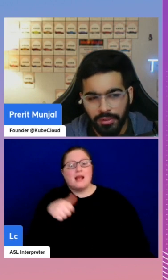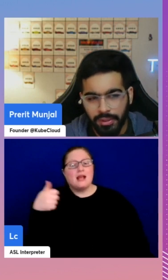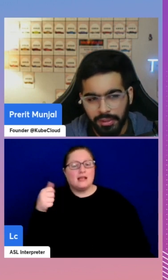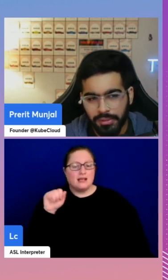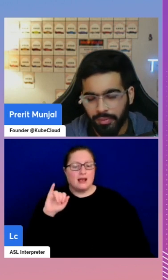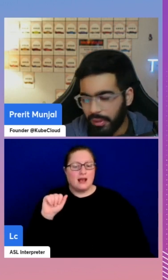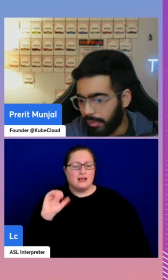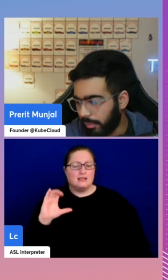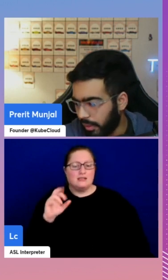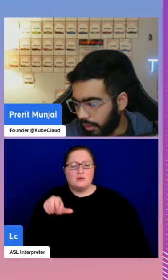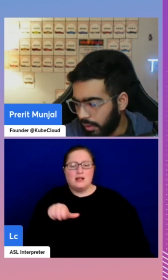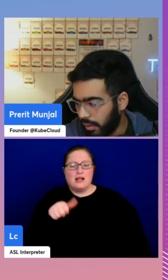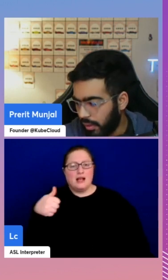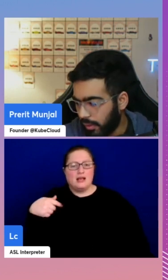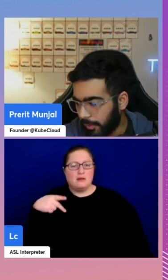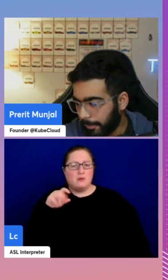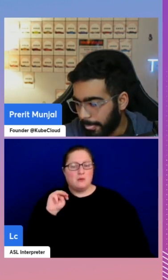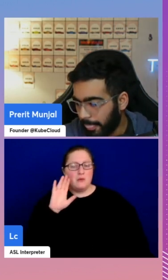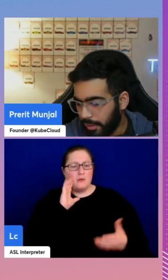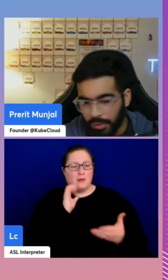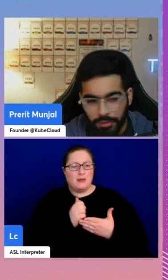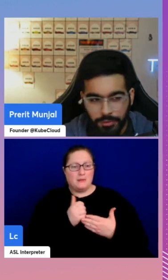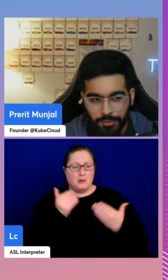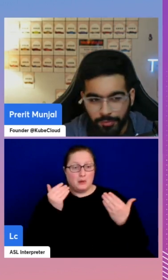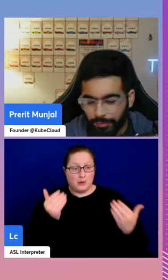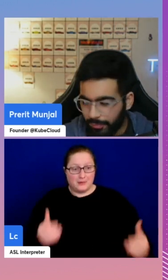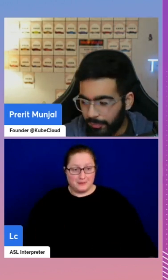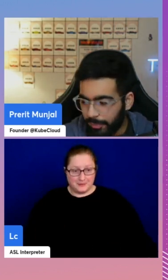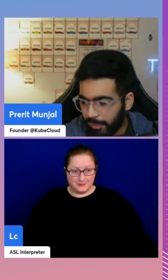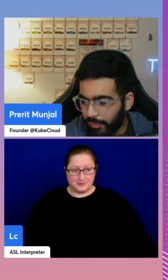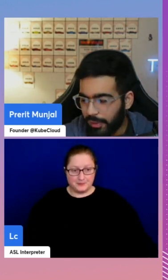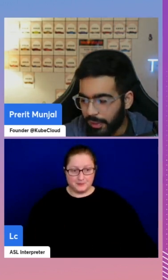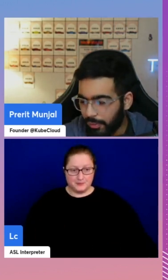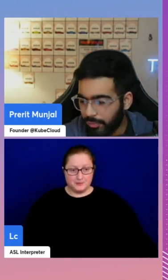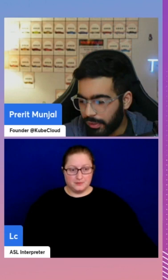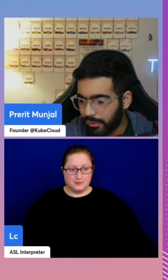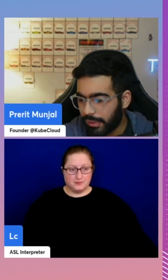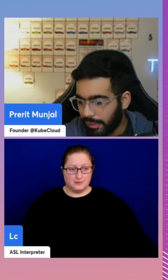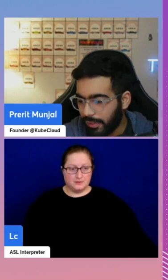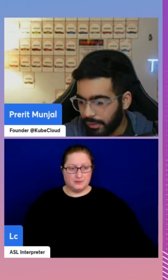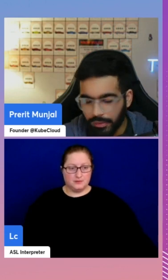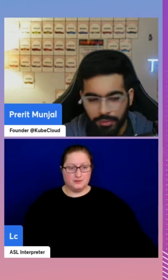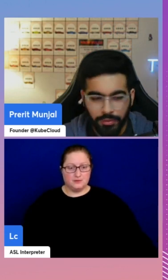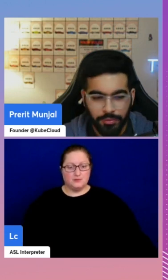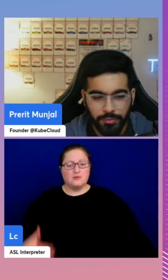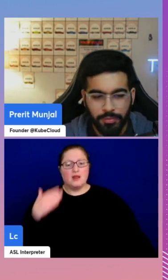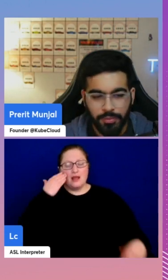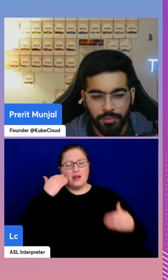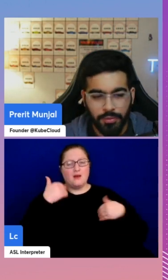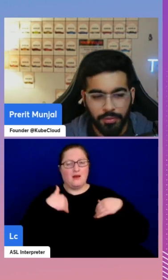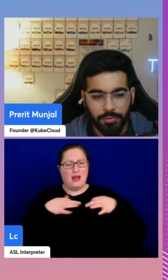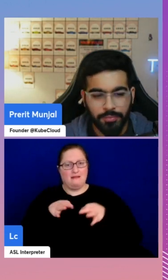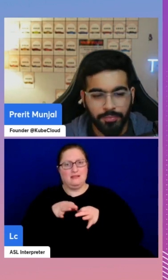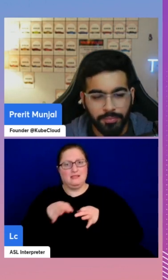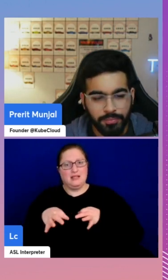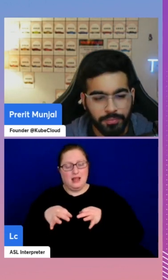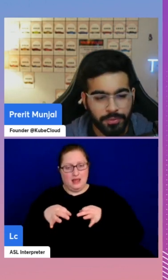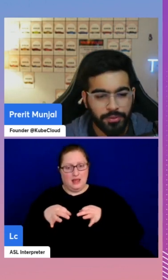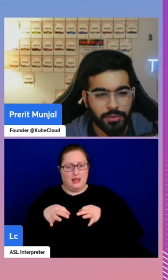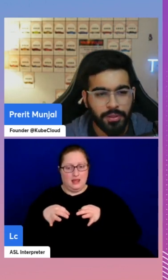or anything else will help. Okay, so meanwhile I know there is a delay in the